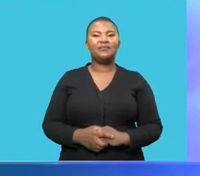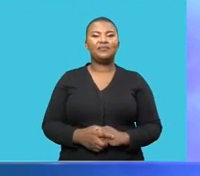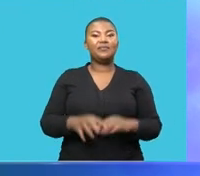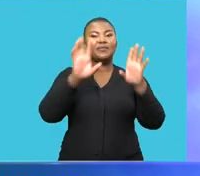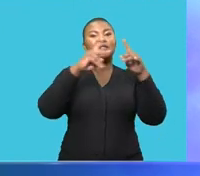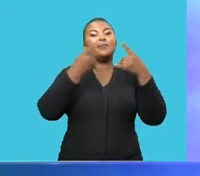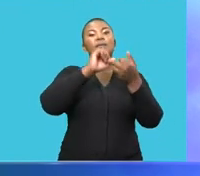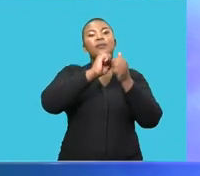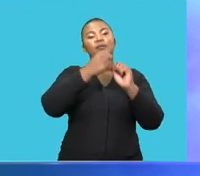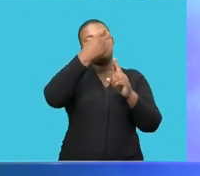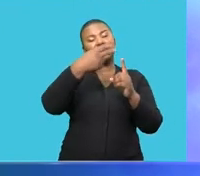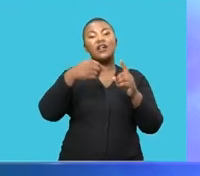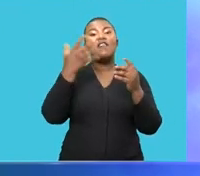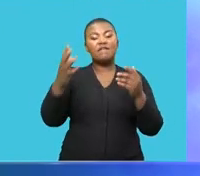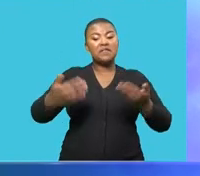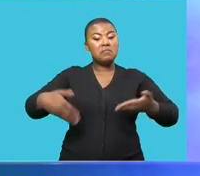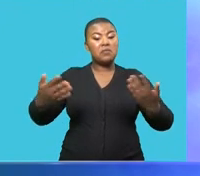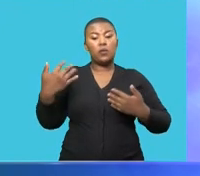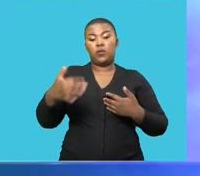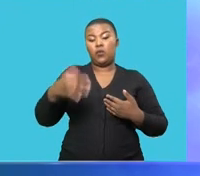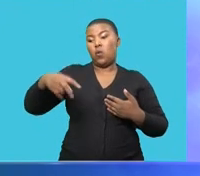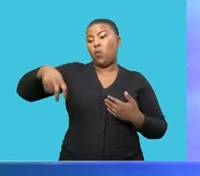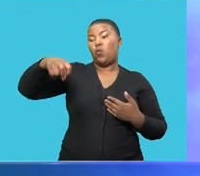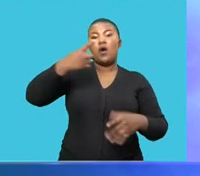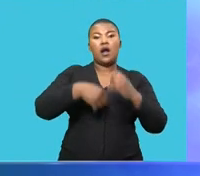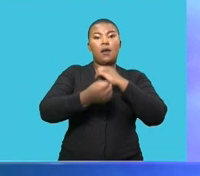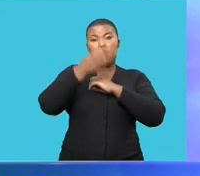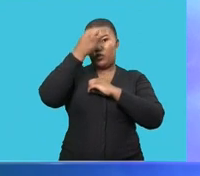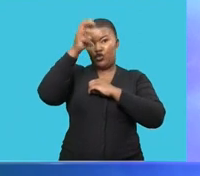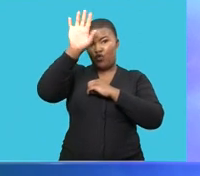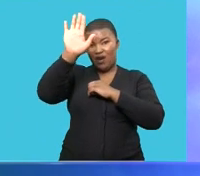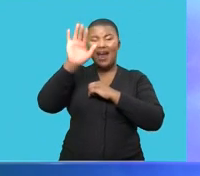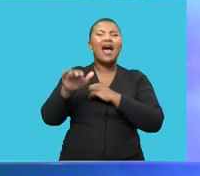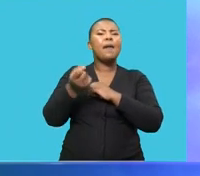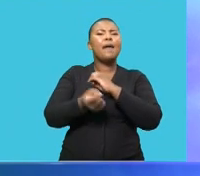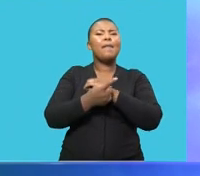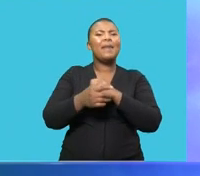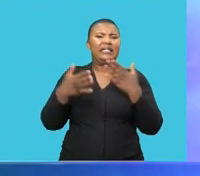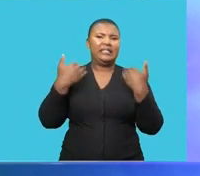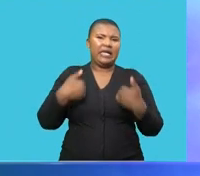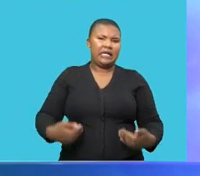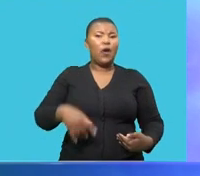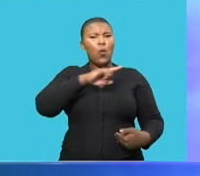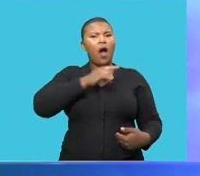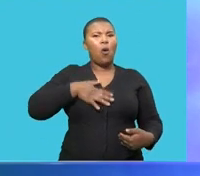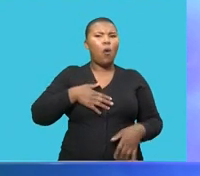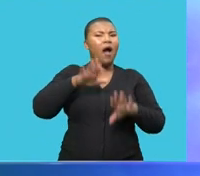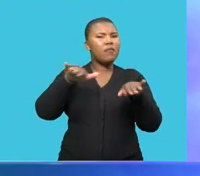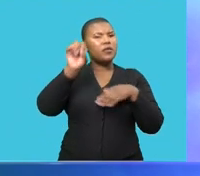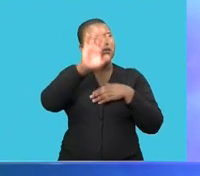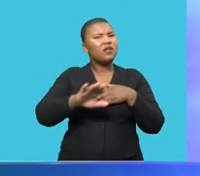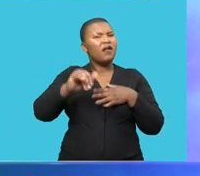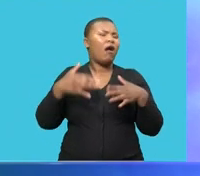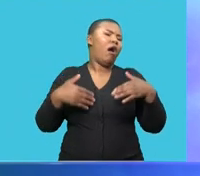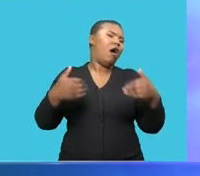The Department of Sports, Arts and Culture hosted a big walk in Pretoria on Sunday to encourage a healthy and active lifestyle among citizens. This forms part